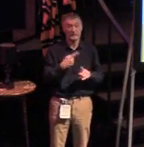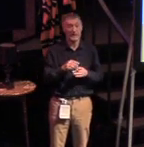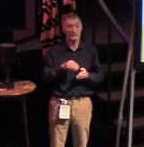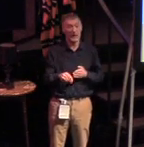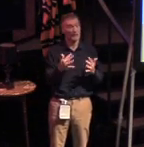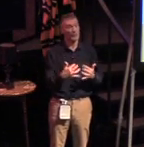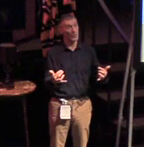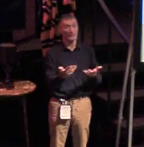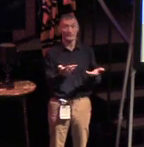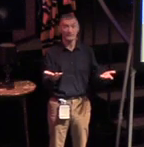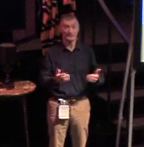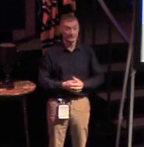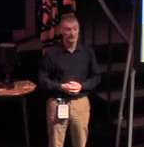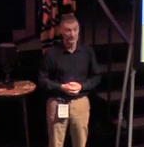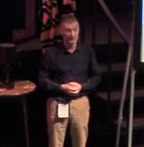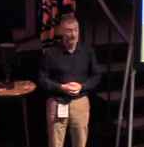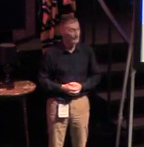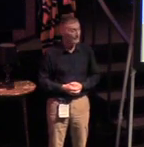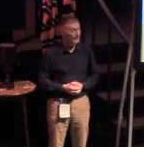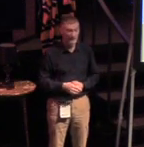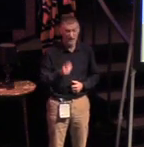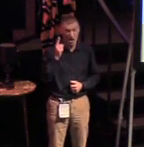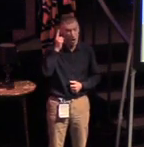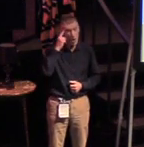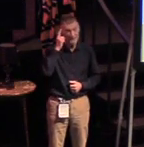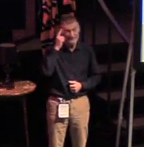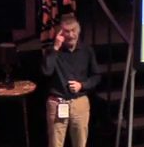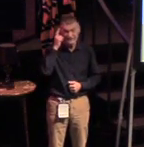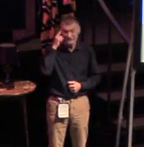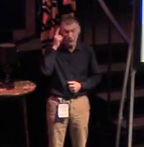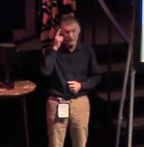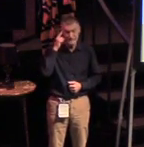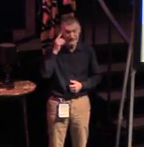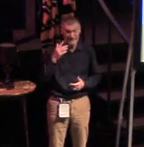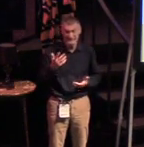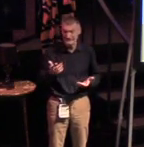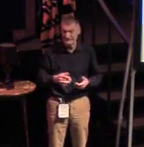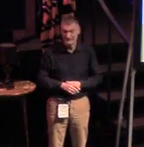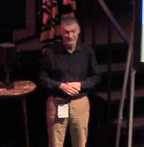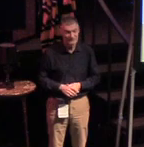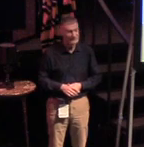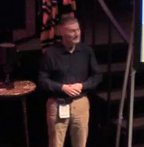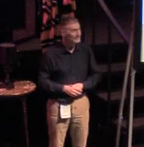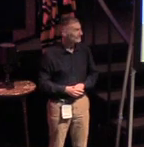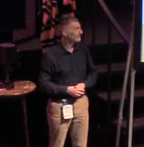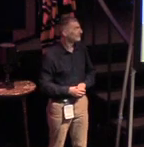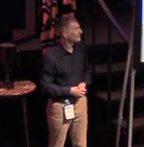and then there's a common sense case which is my favorite so